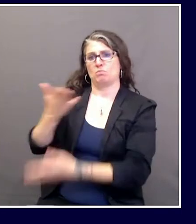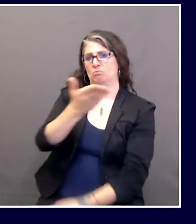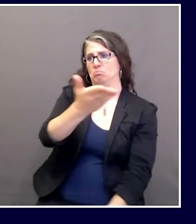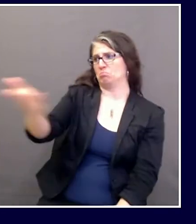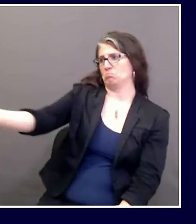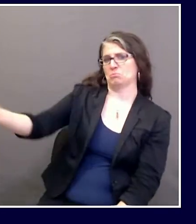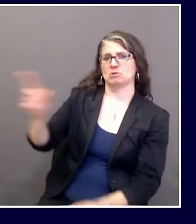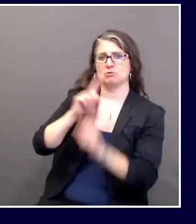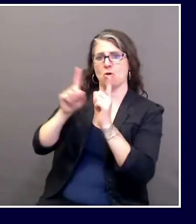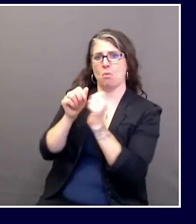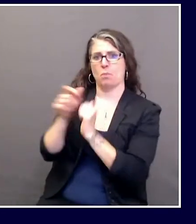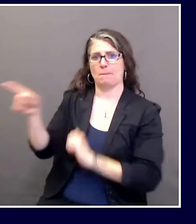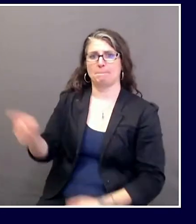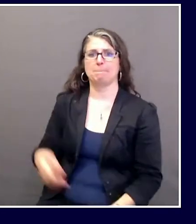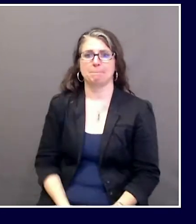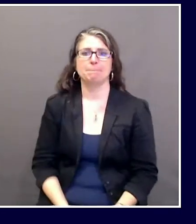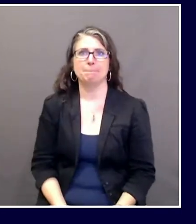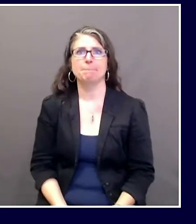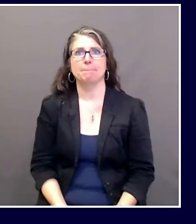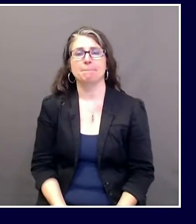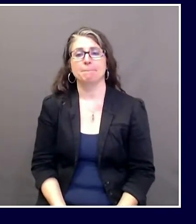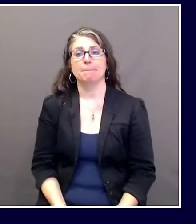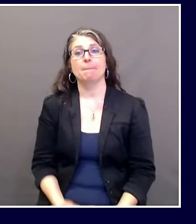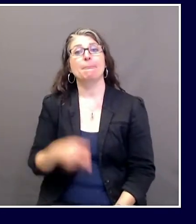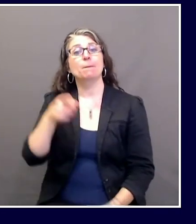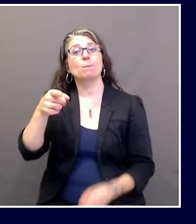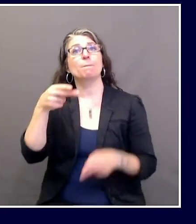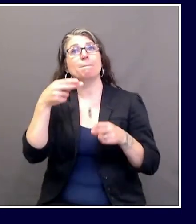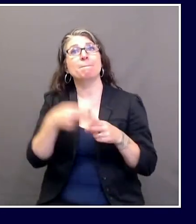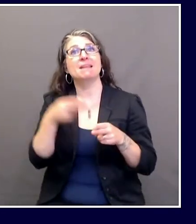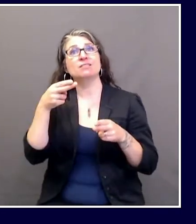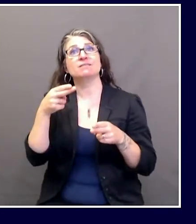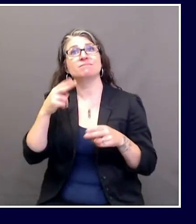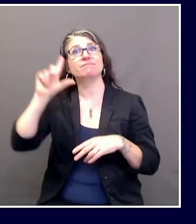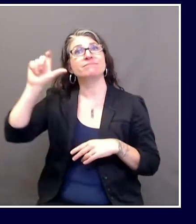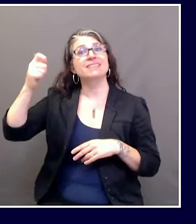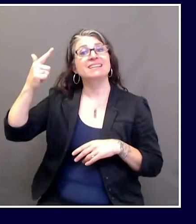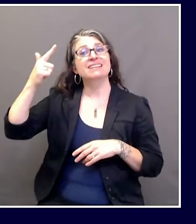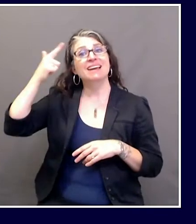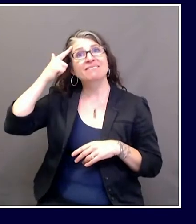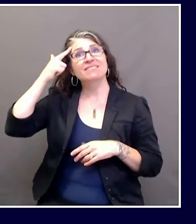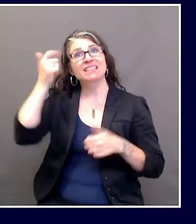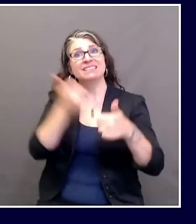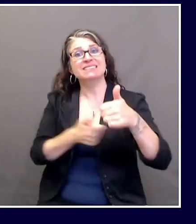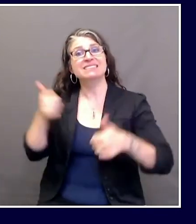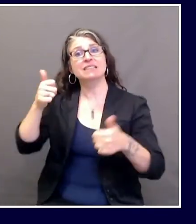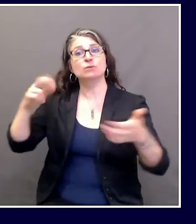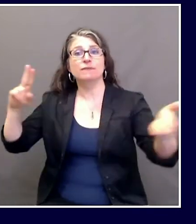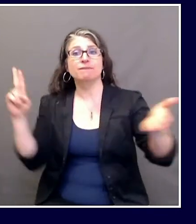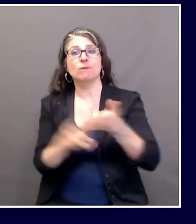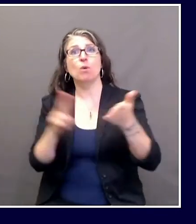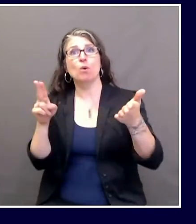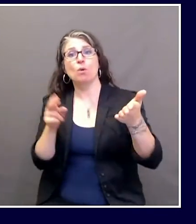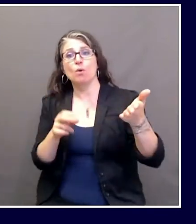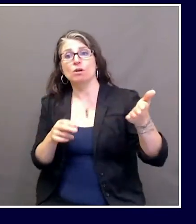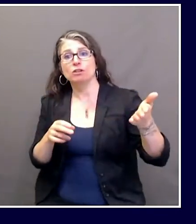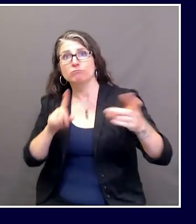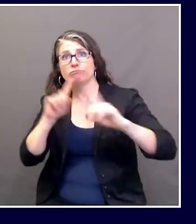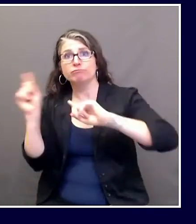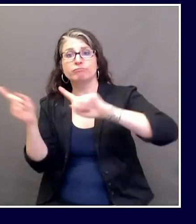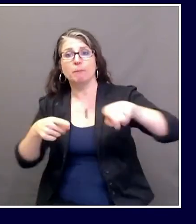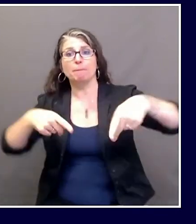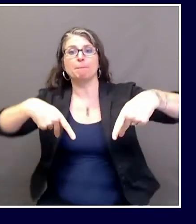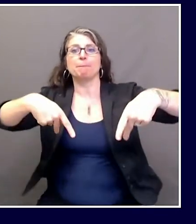businesses to require face coverings. There's no federal law or state law that precludes